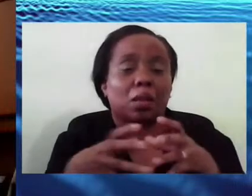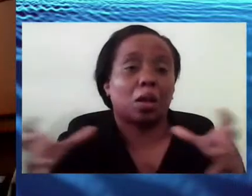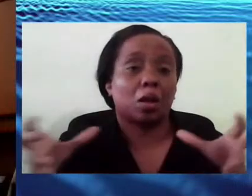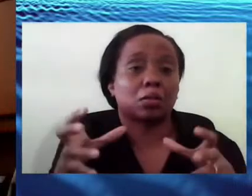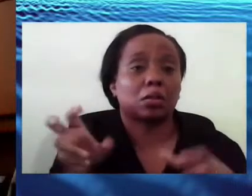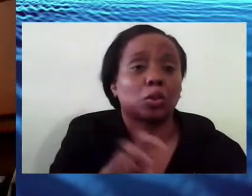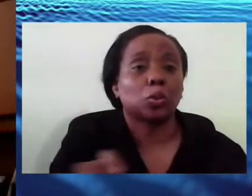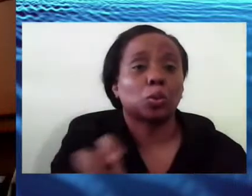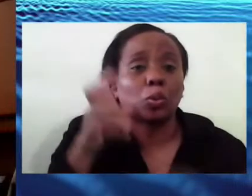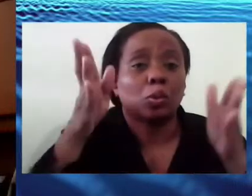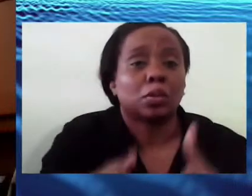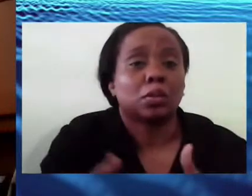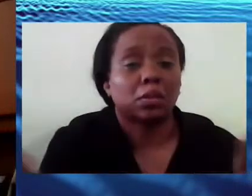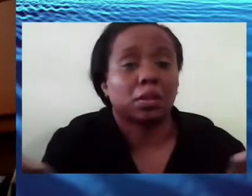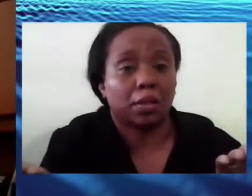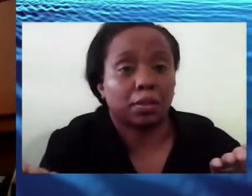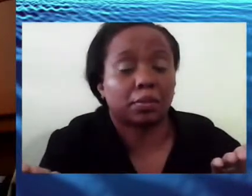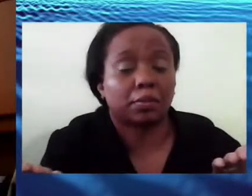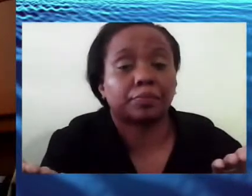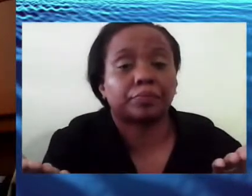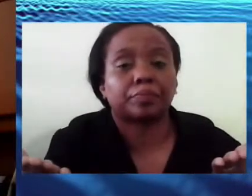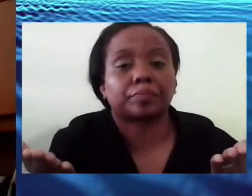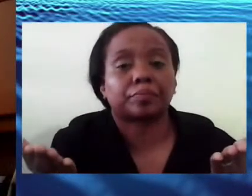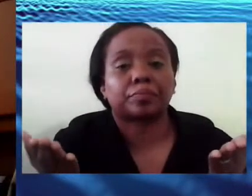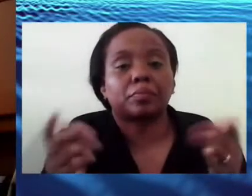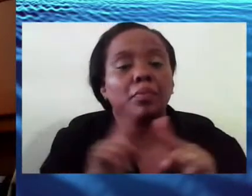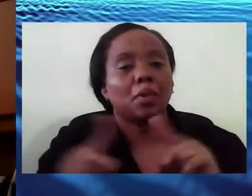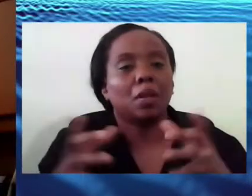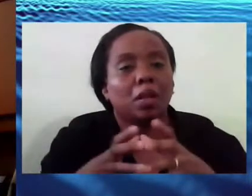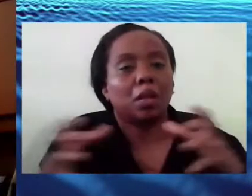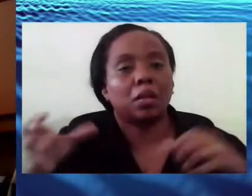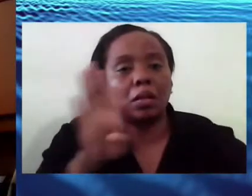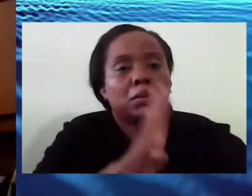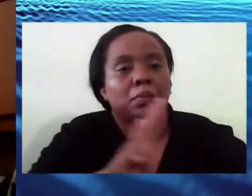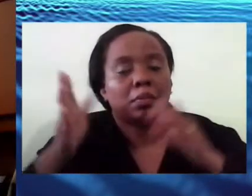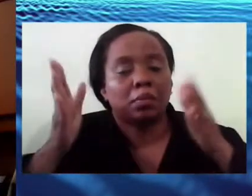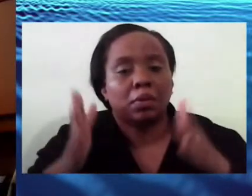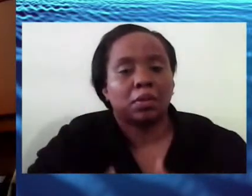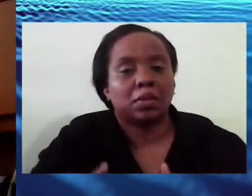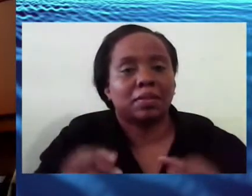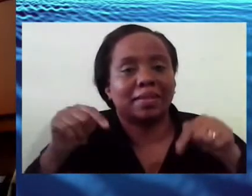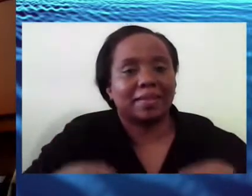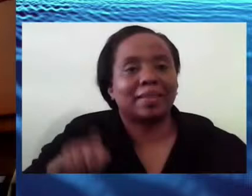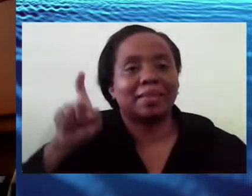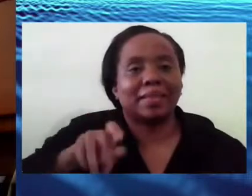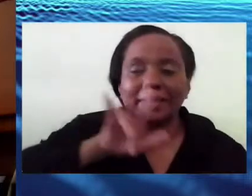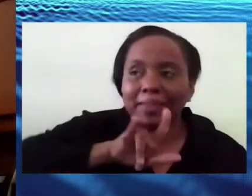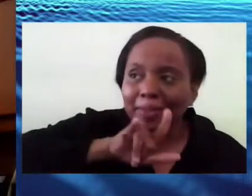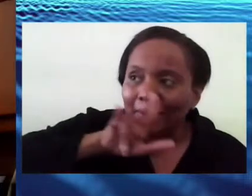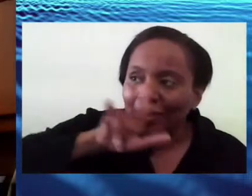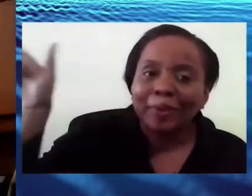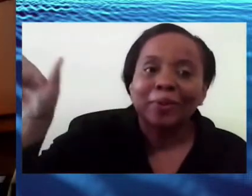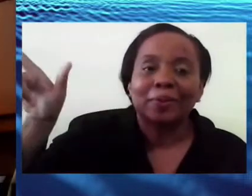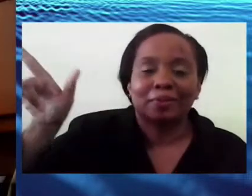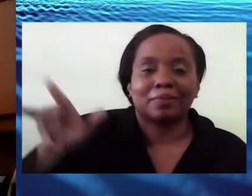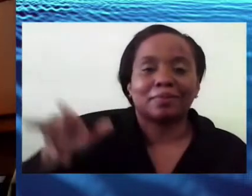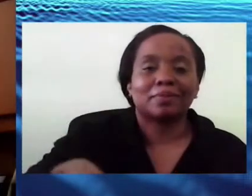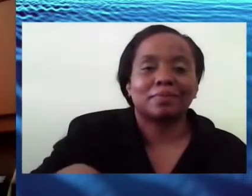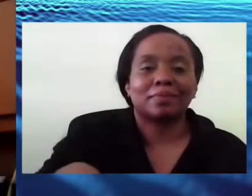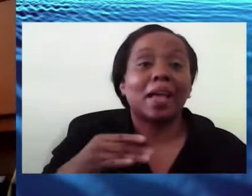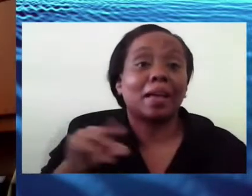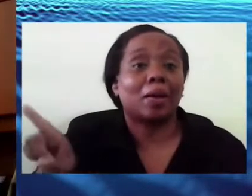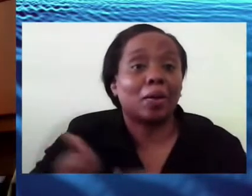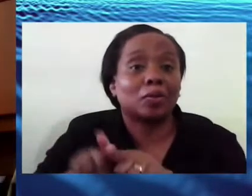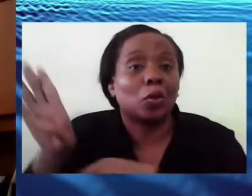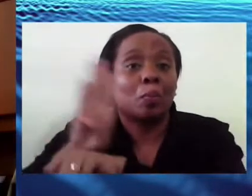tourist visitors on island, but we do have a number of Barbadians, for example, who have been here who need to get back out, and vice versa in the reverse.